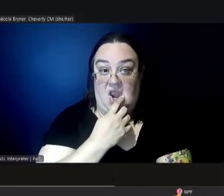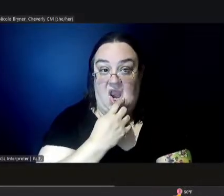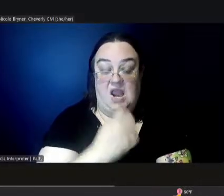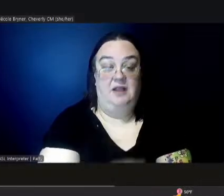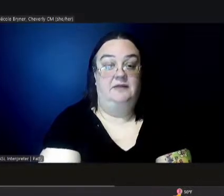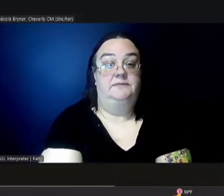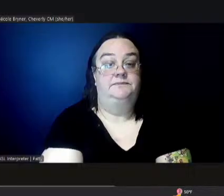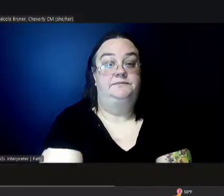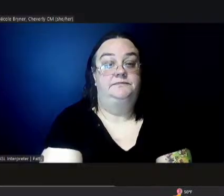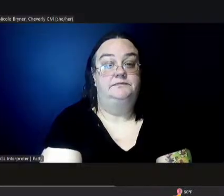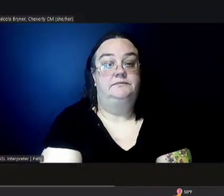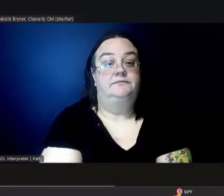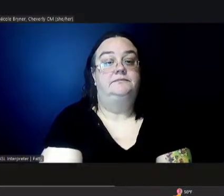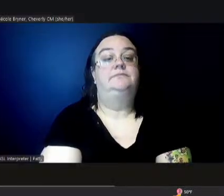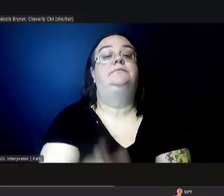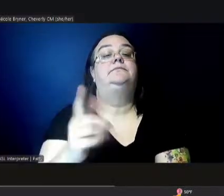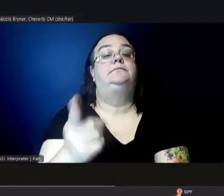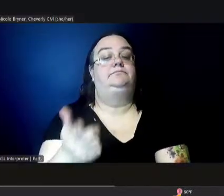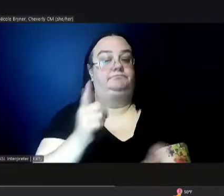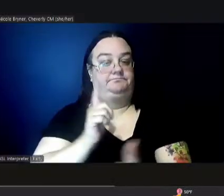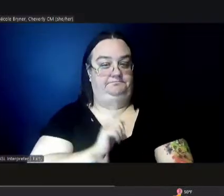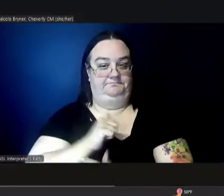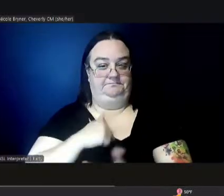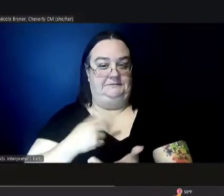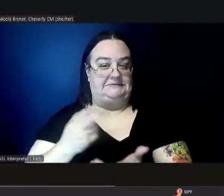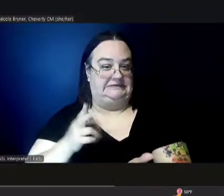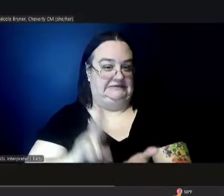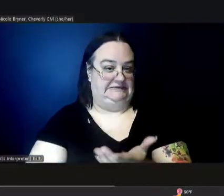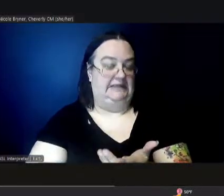Now I'll sign it. Turn off.